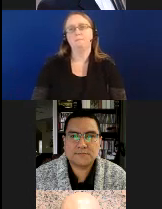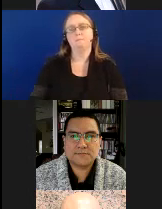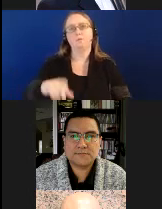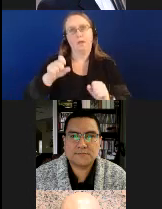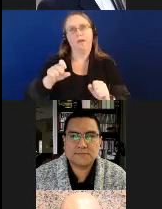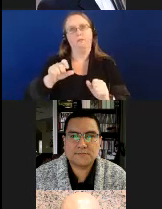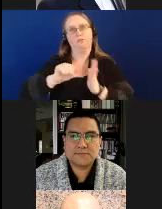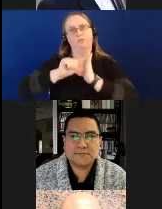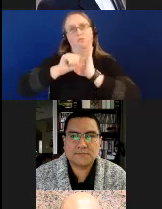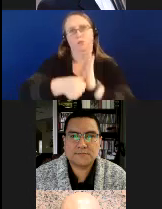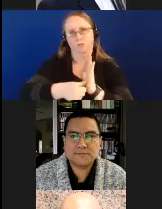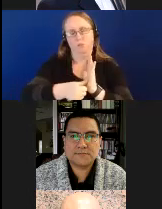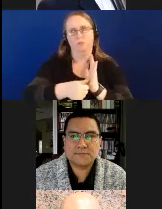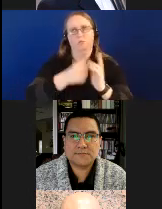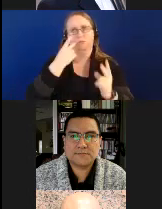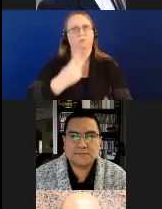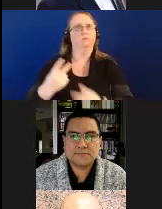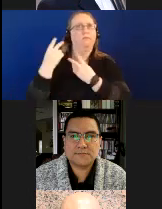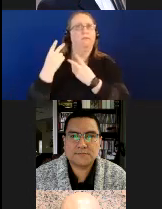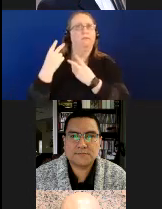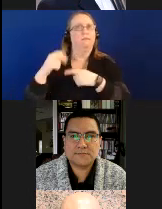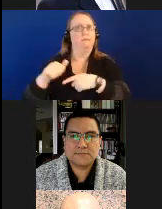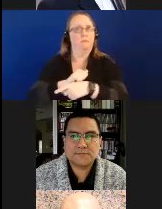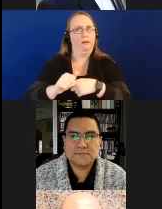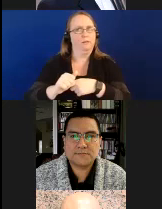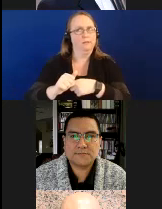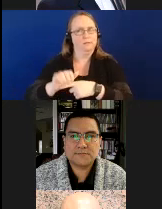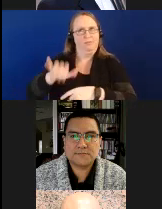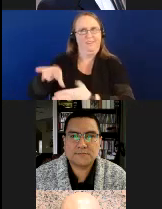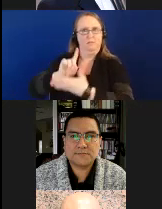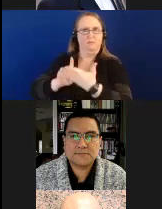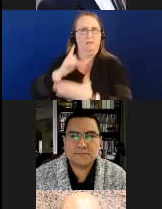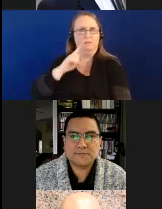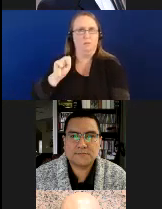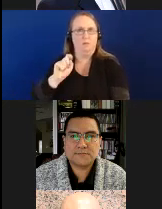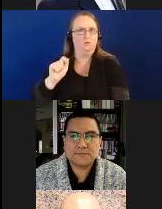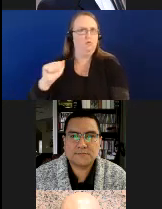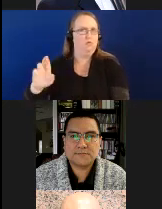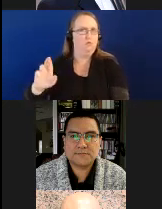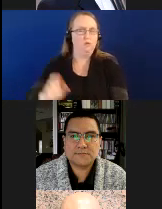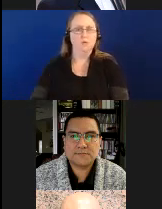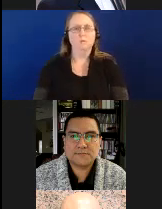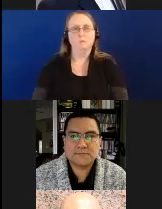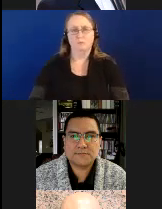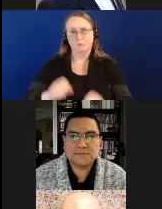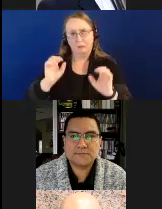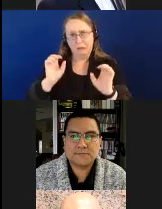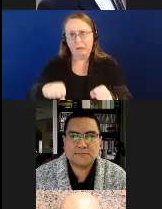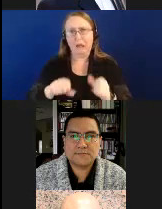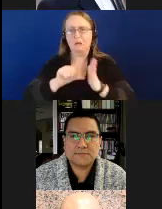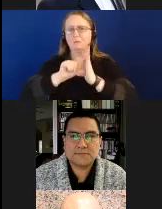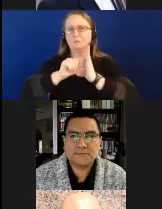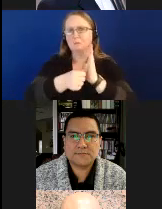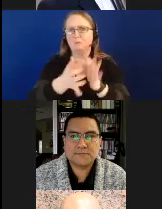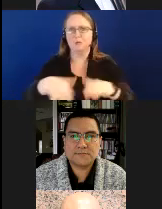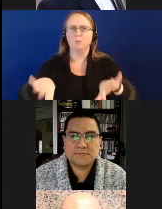reinforce or be reflective of these practices with the design of STAAR. So Can we reinforce the importance of building